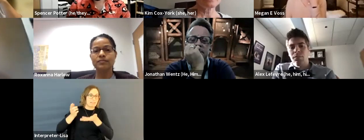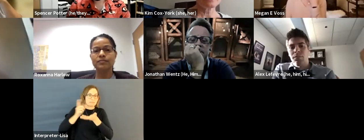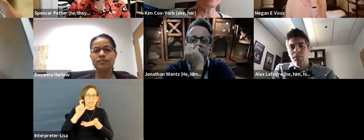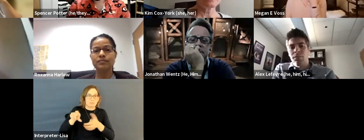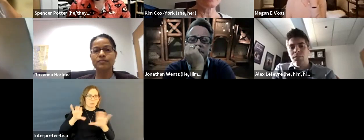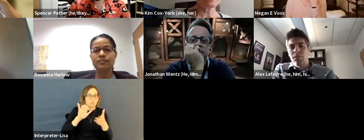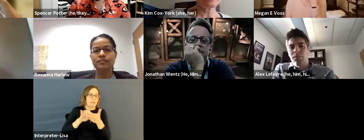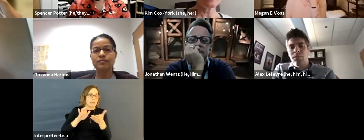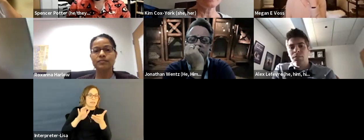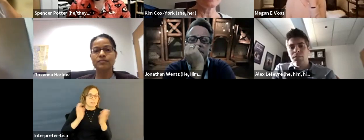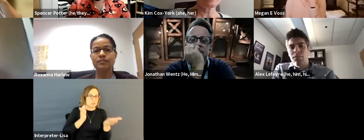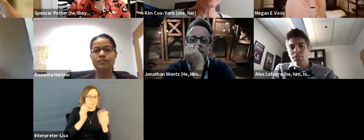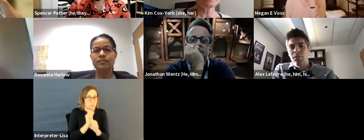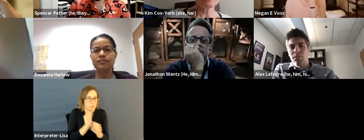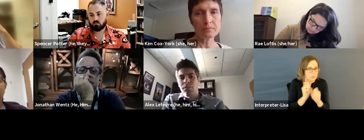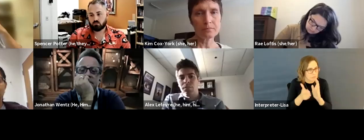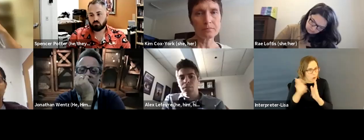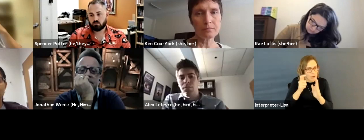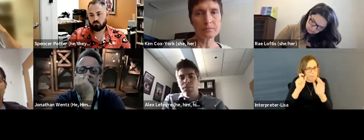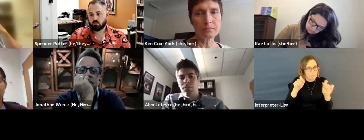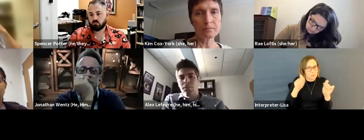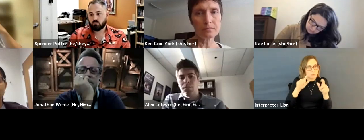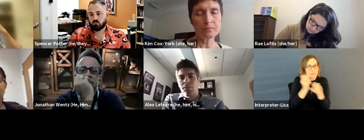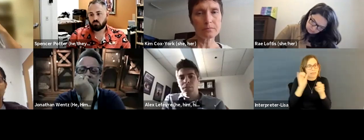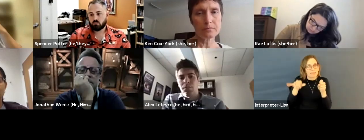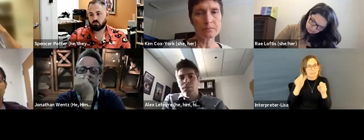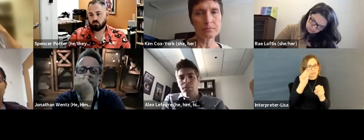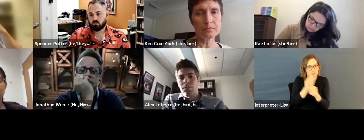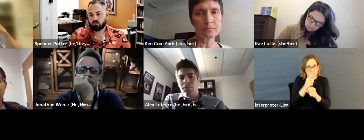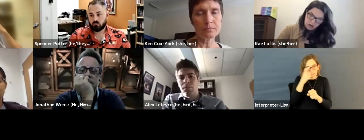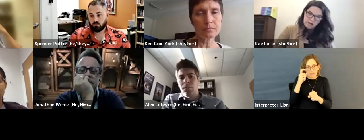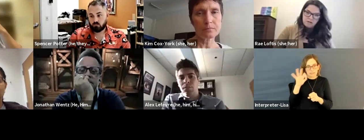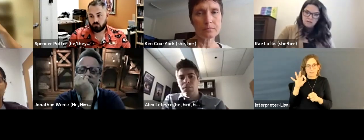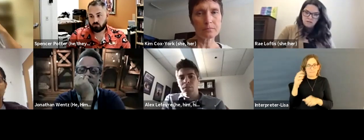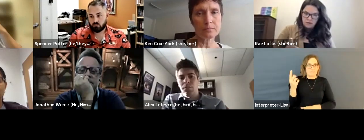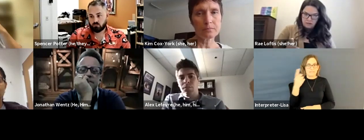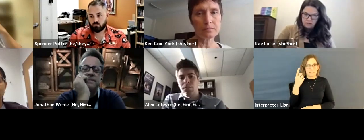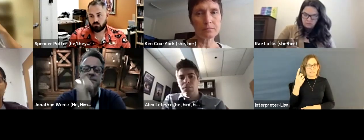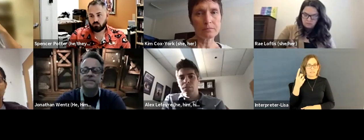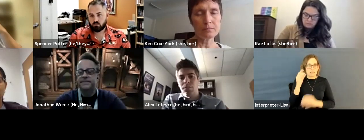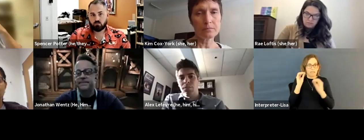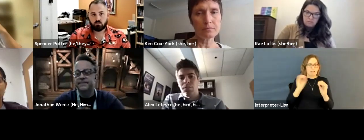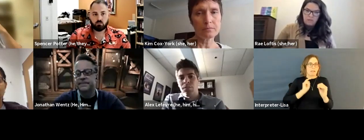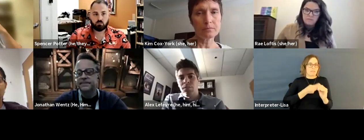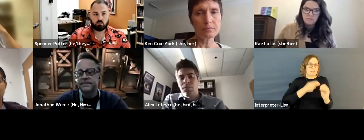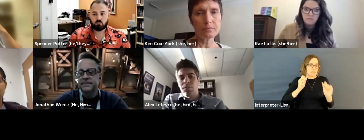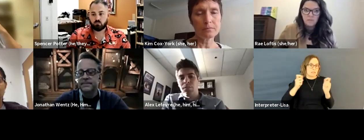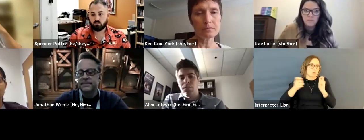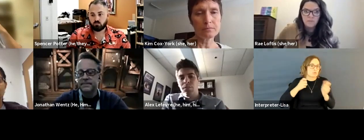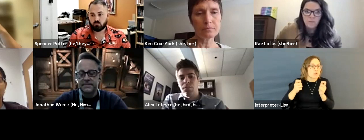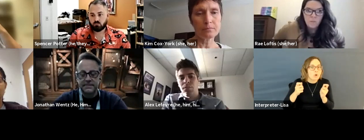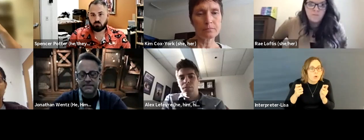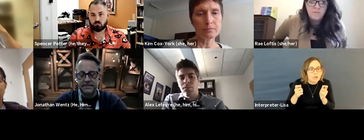just sort of automatically was able to get this job because of something that, like, none of us can control. And how